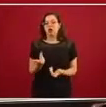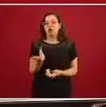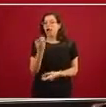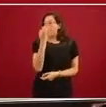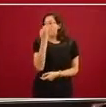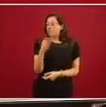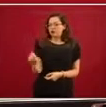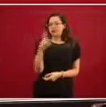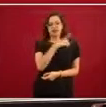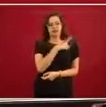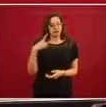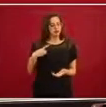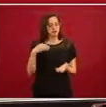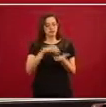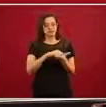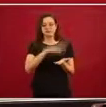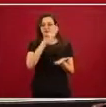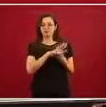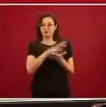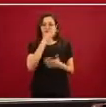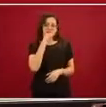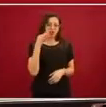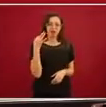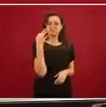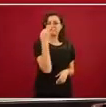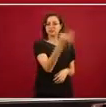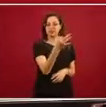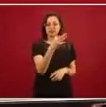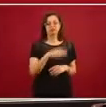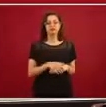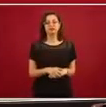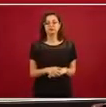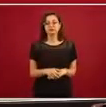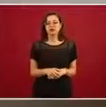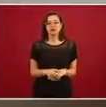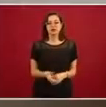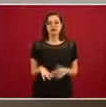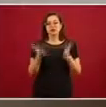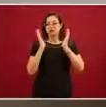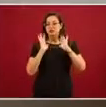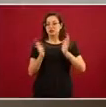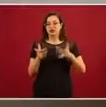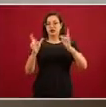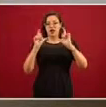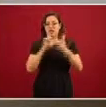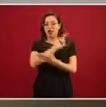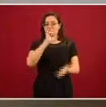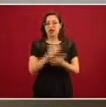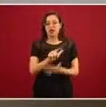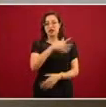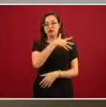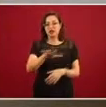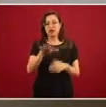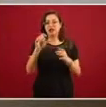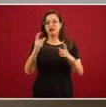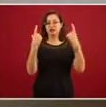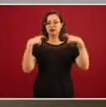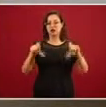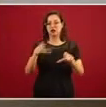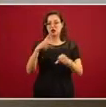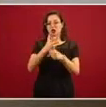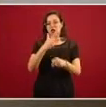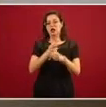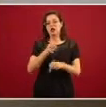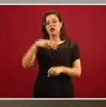have. To simplify it, we have local health personnel. They